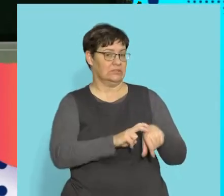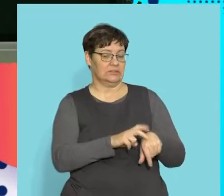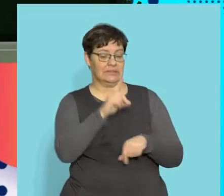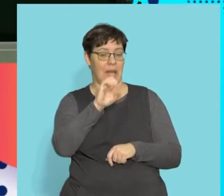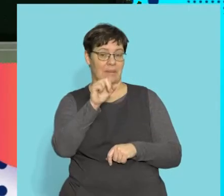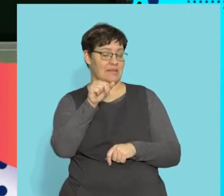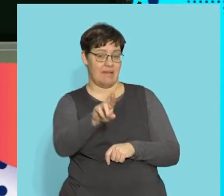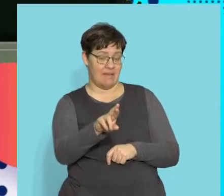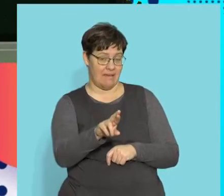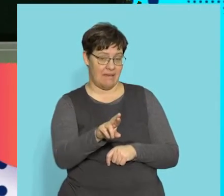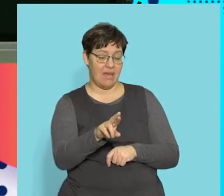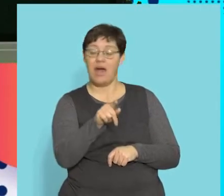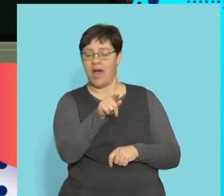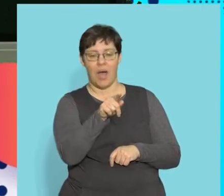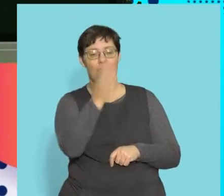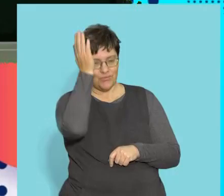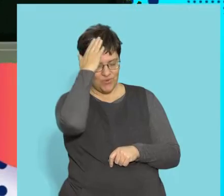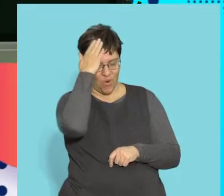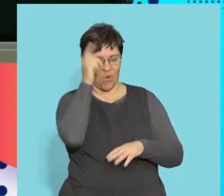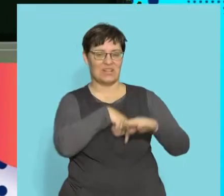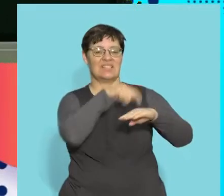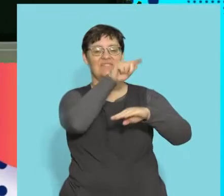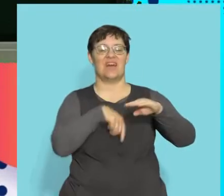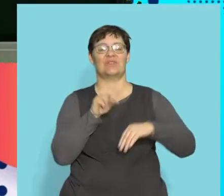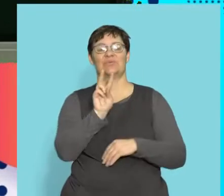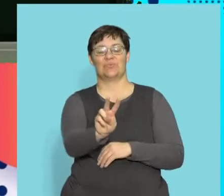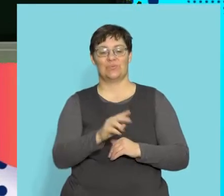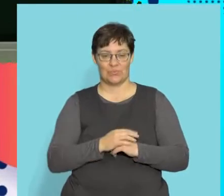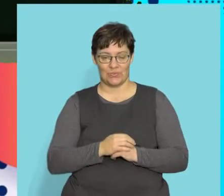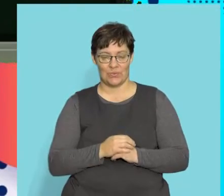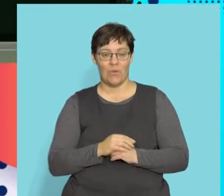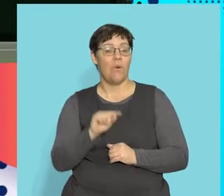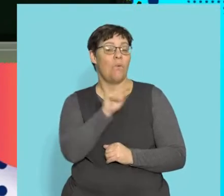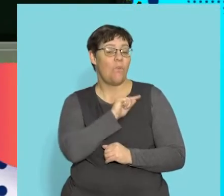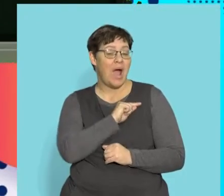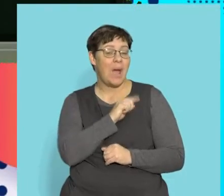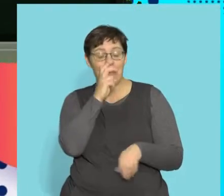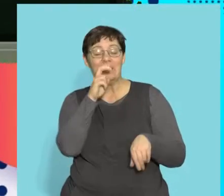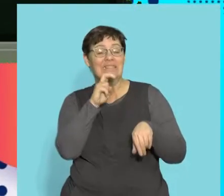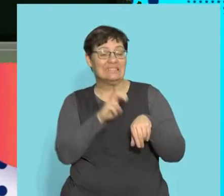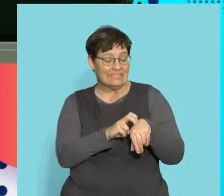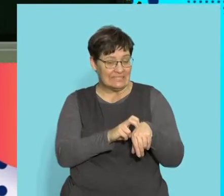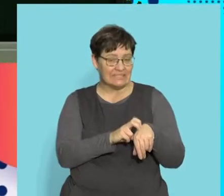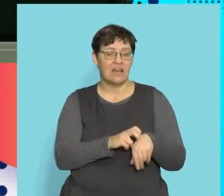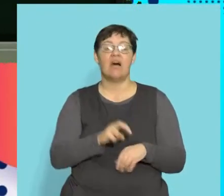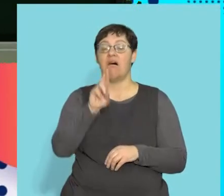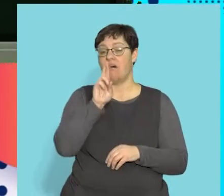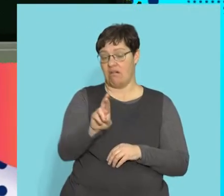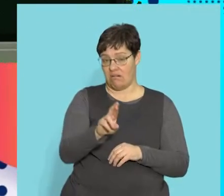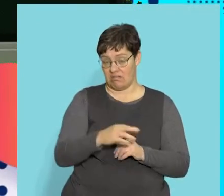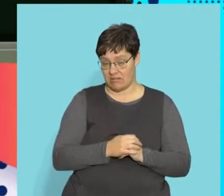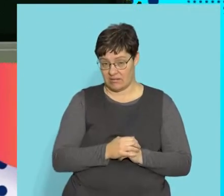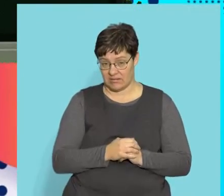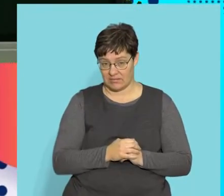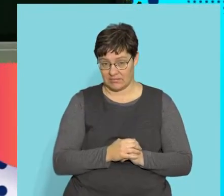their head the second I see the word diameter. I have to remember that I'm often needing to use